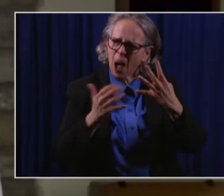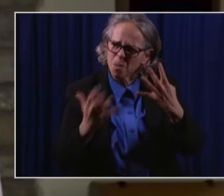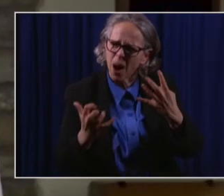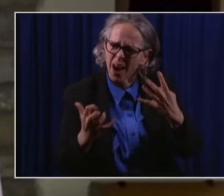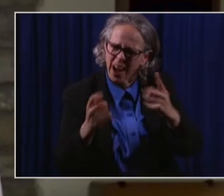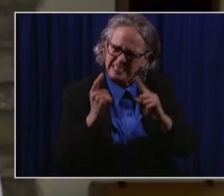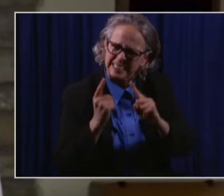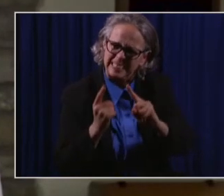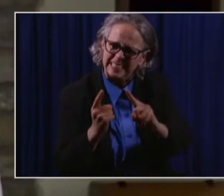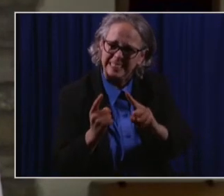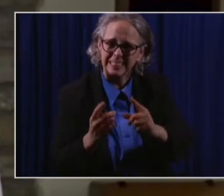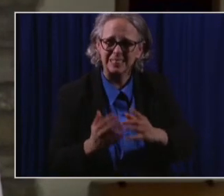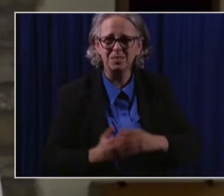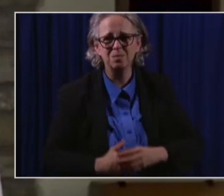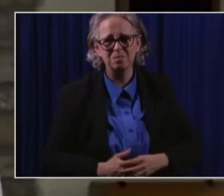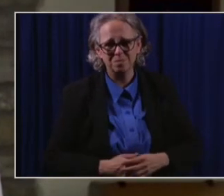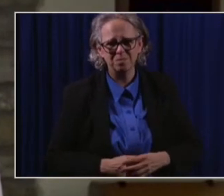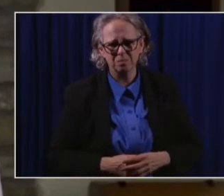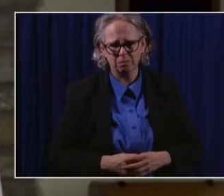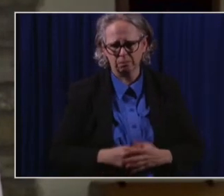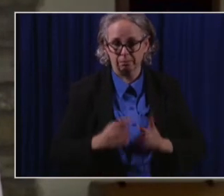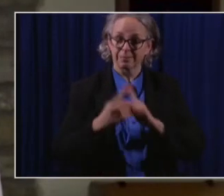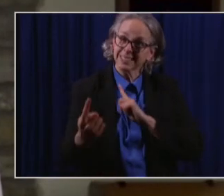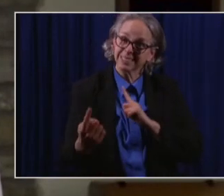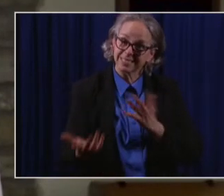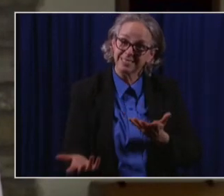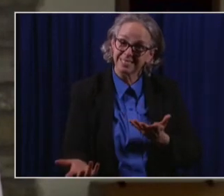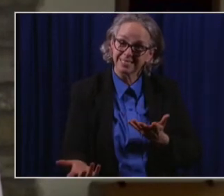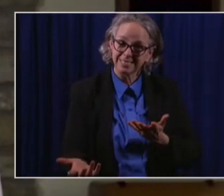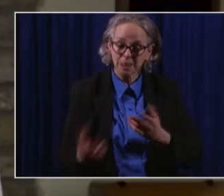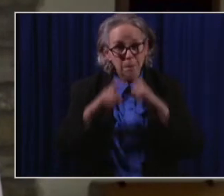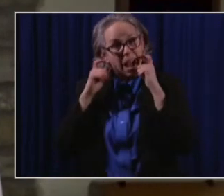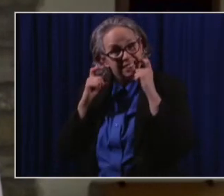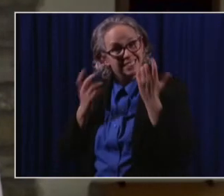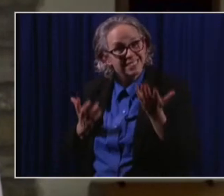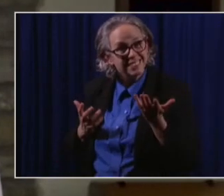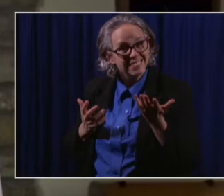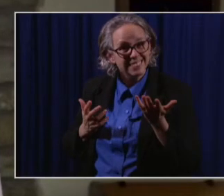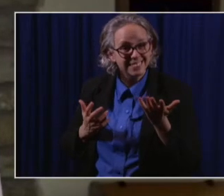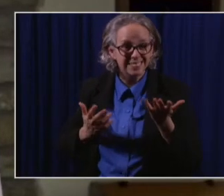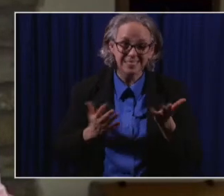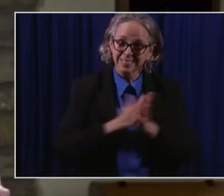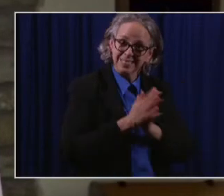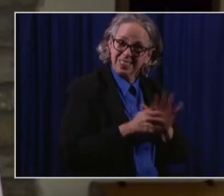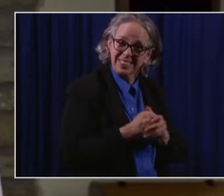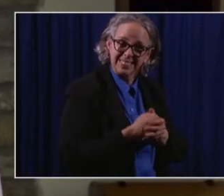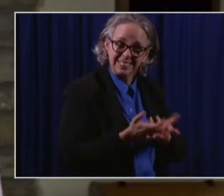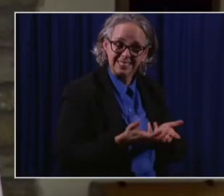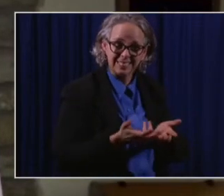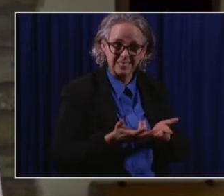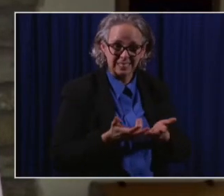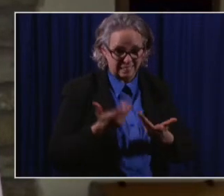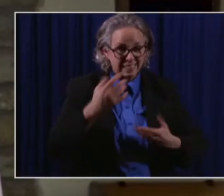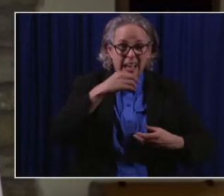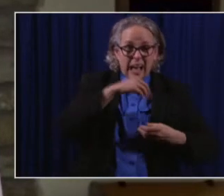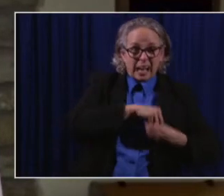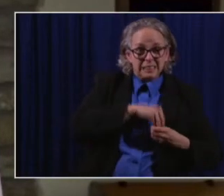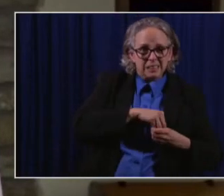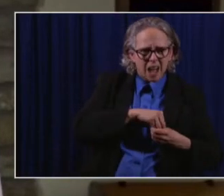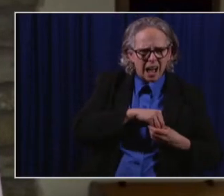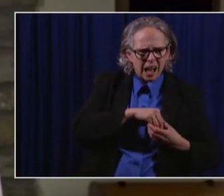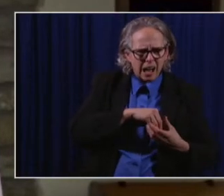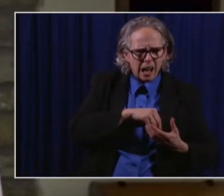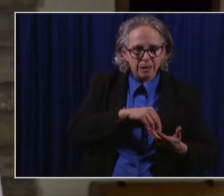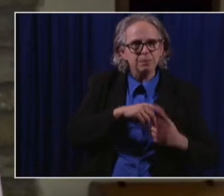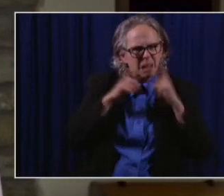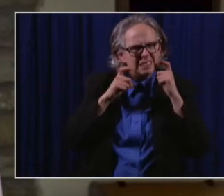it. Distancing, wearing a mask. When you're inside, make sure that you're getting some